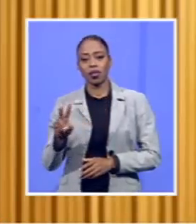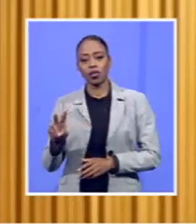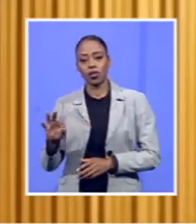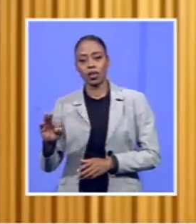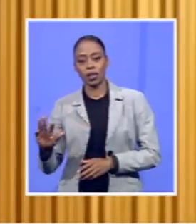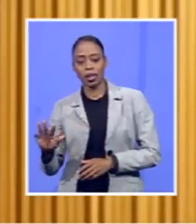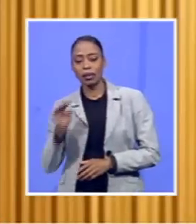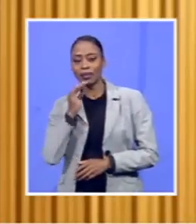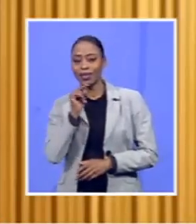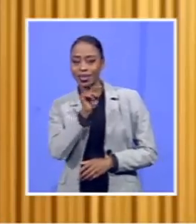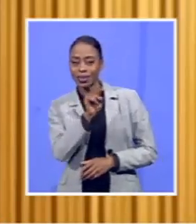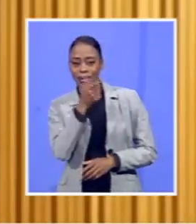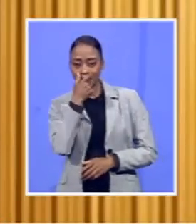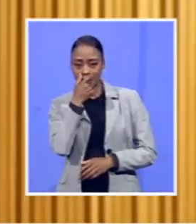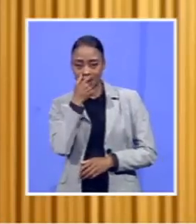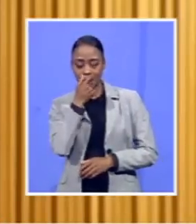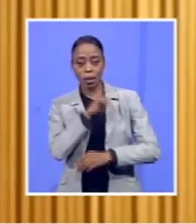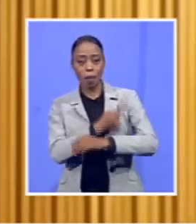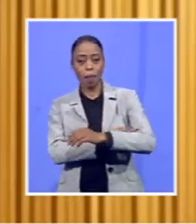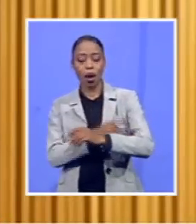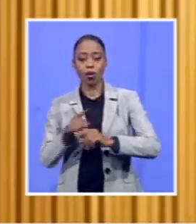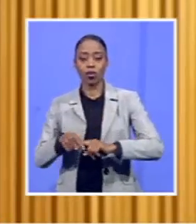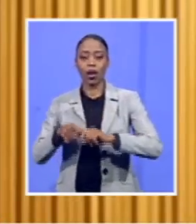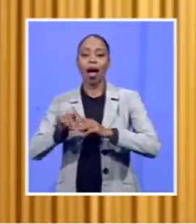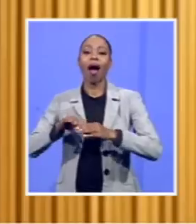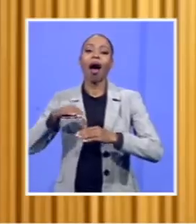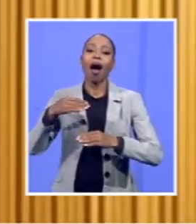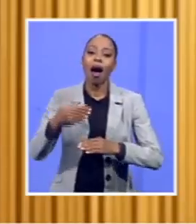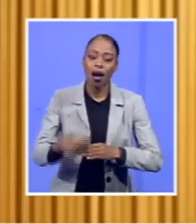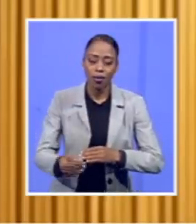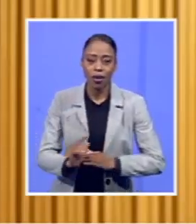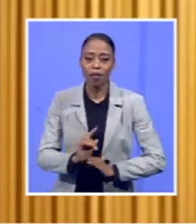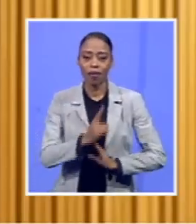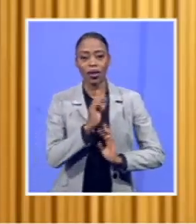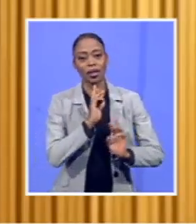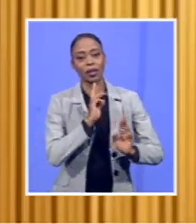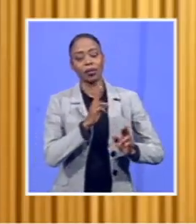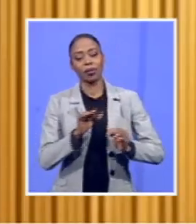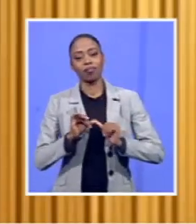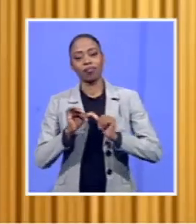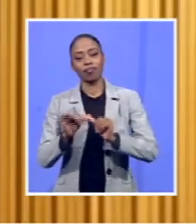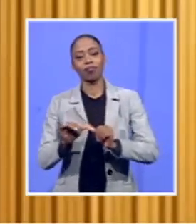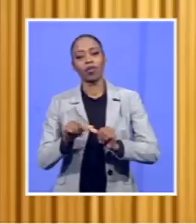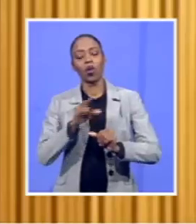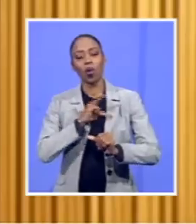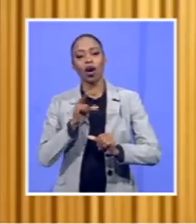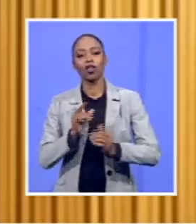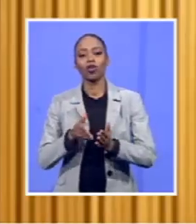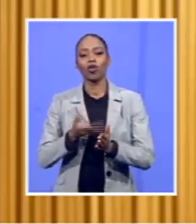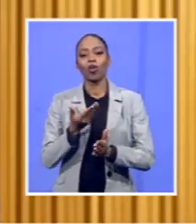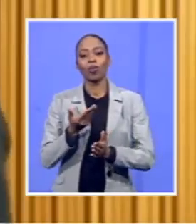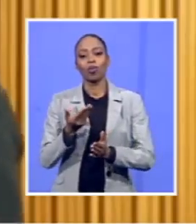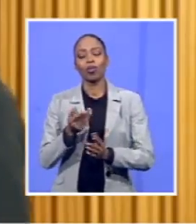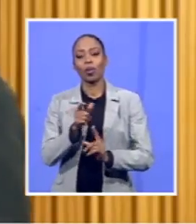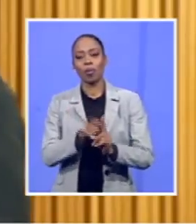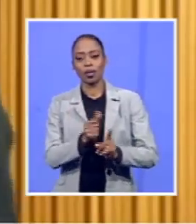the president, only has the power to suspend after the first respondent commences proceedings to remove the applicant.